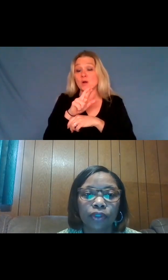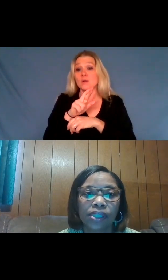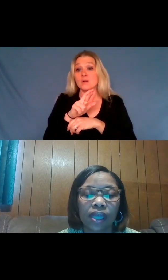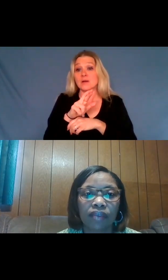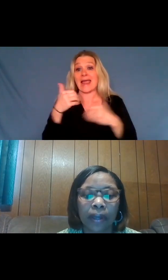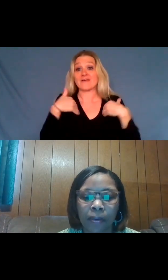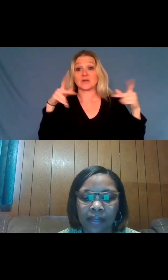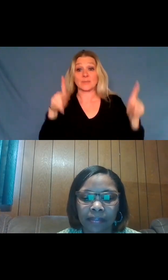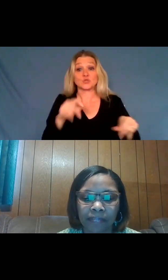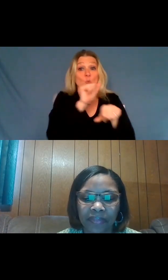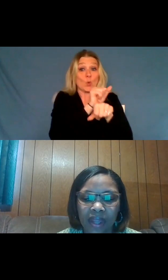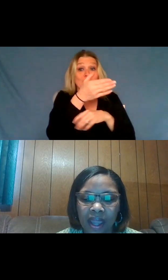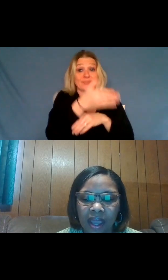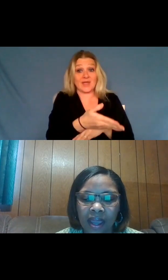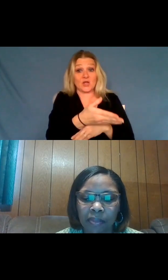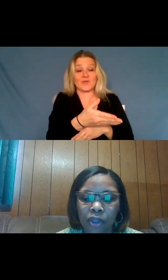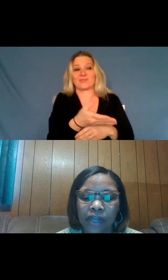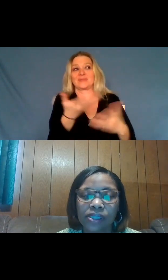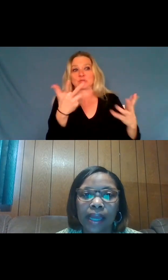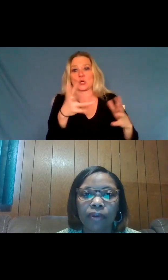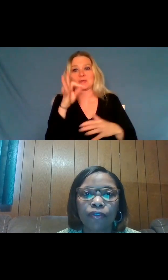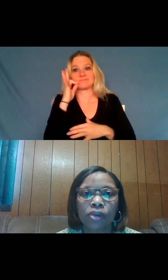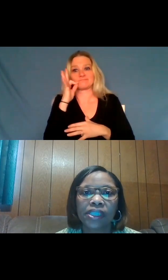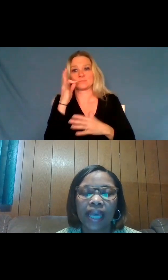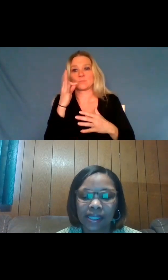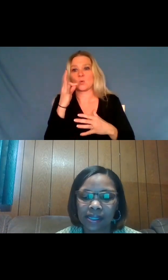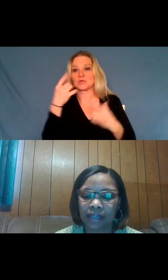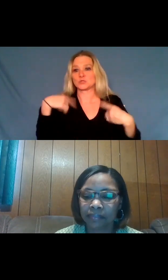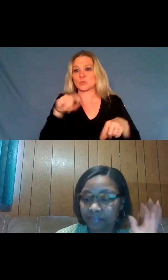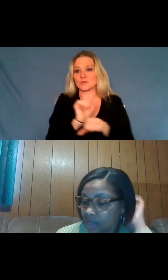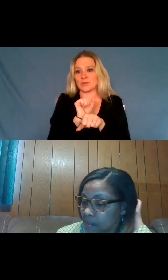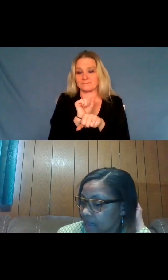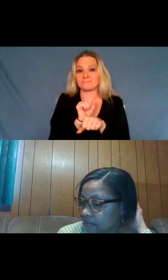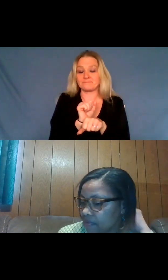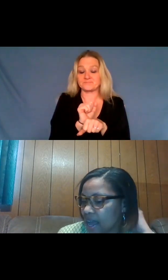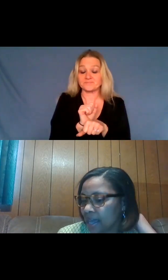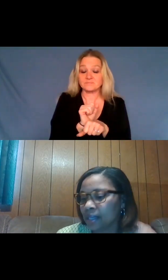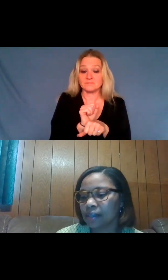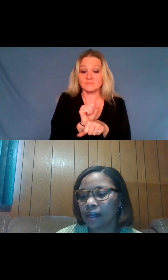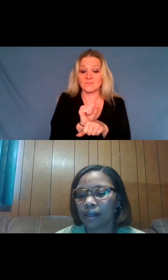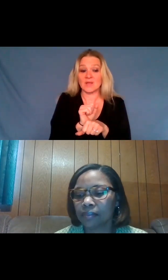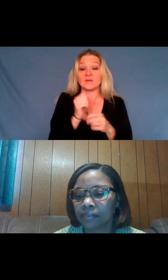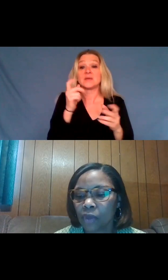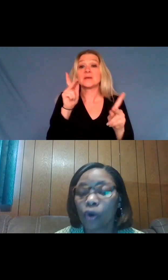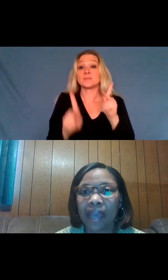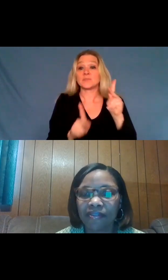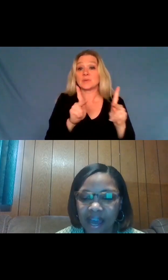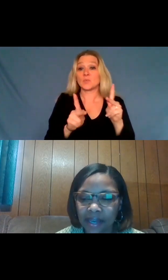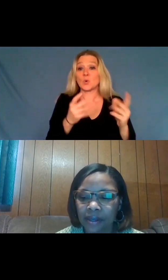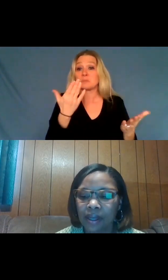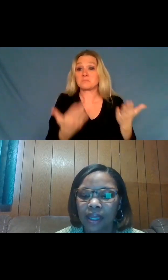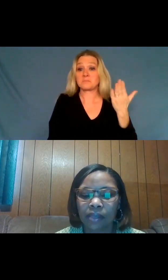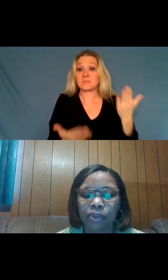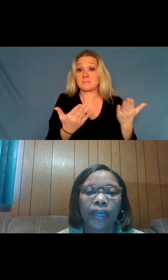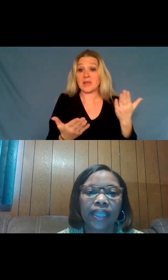the influence of marijuana. Employers that perform testing may find or may